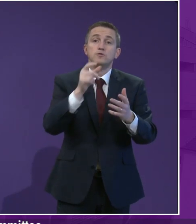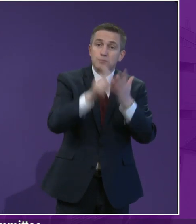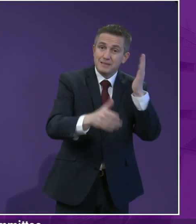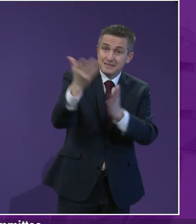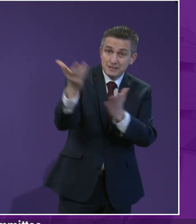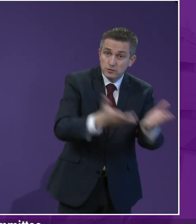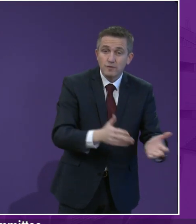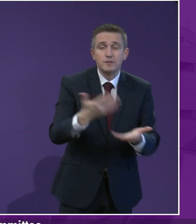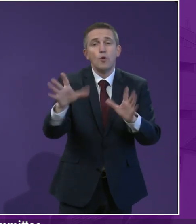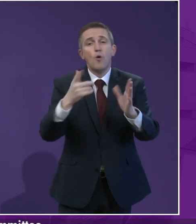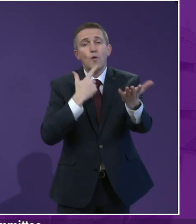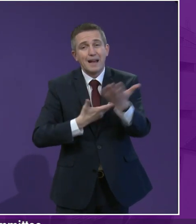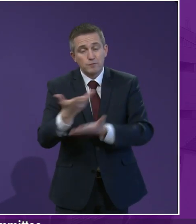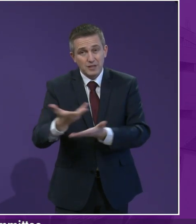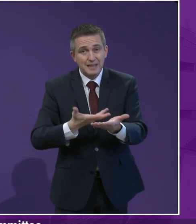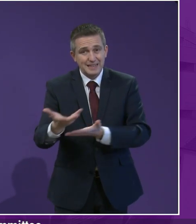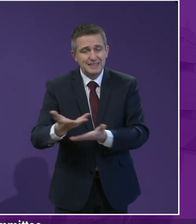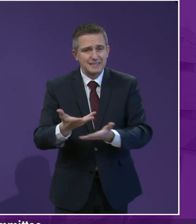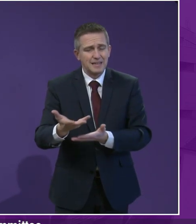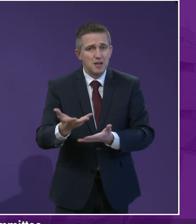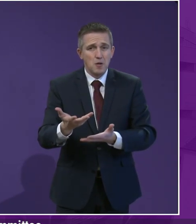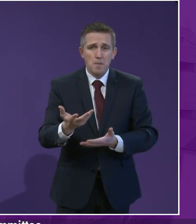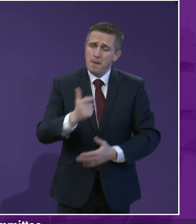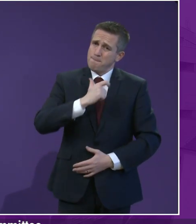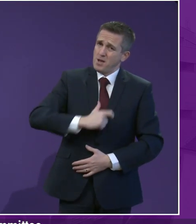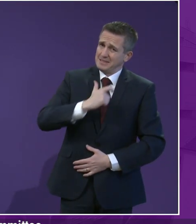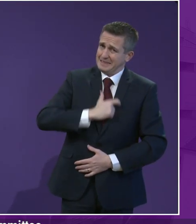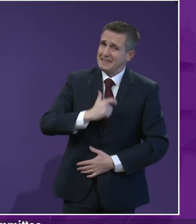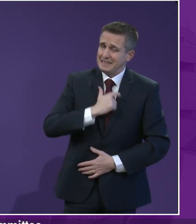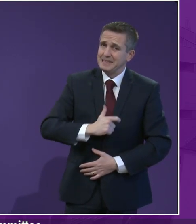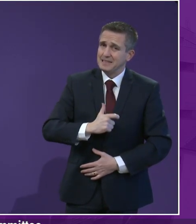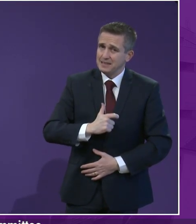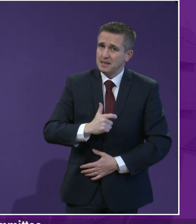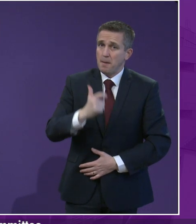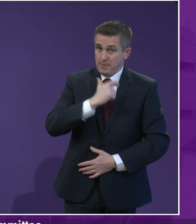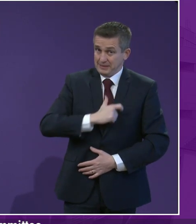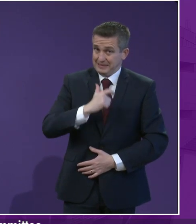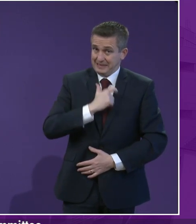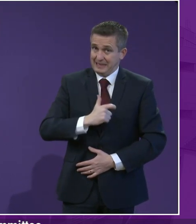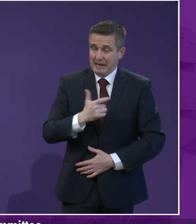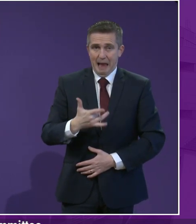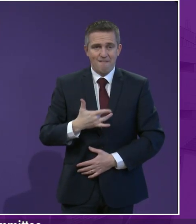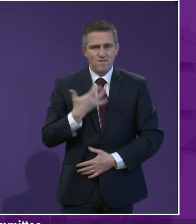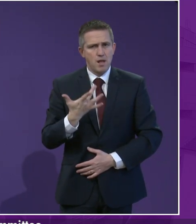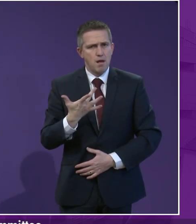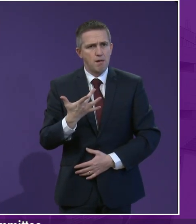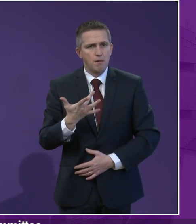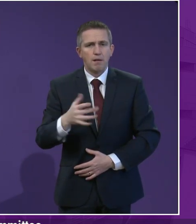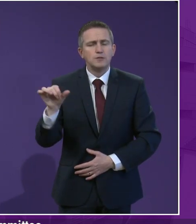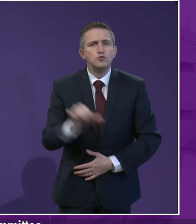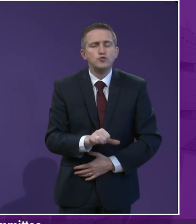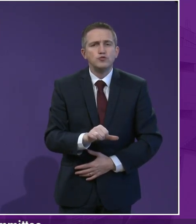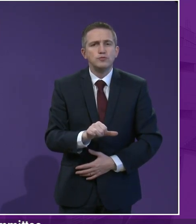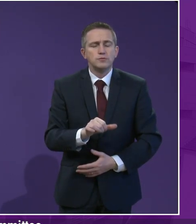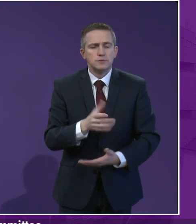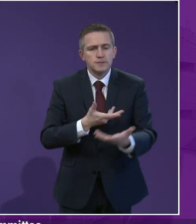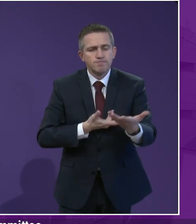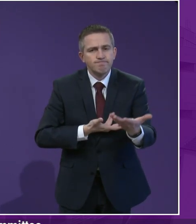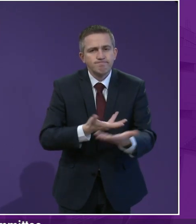you can't really talk to me about that. You need to go to such and such. And I will refer them to